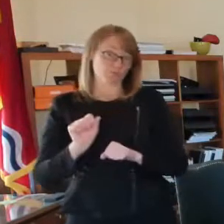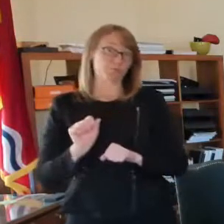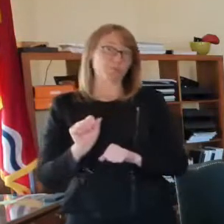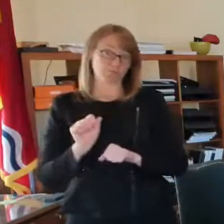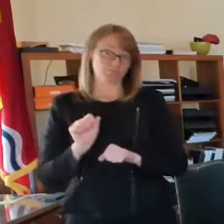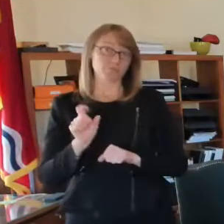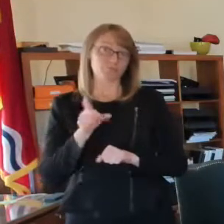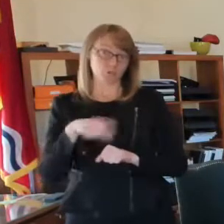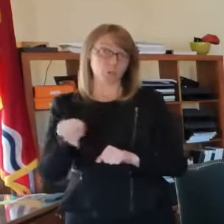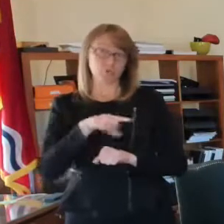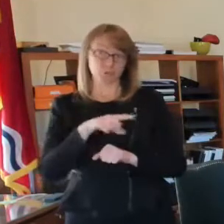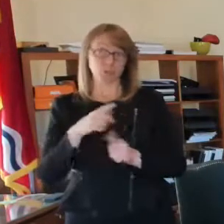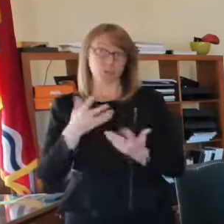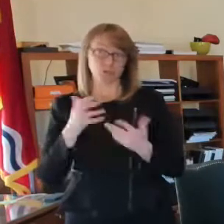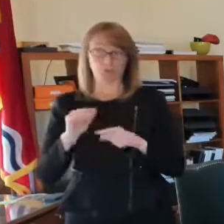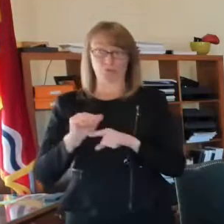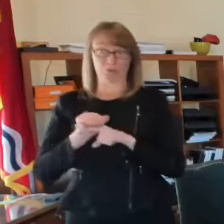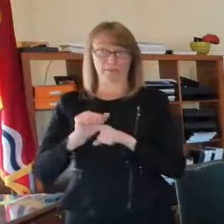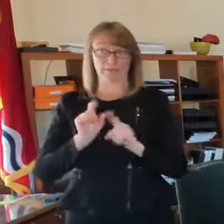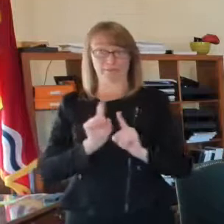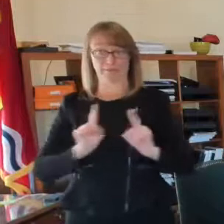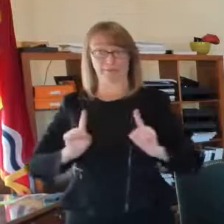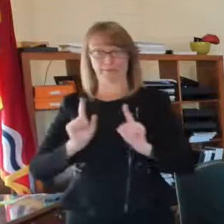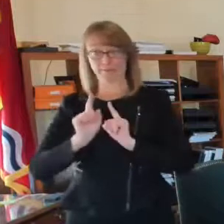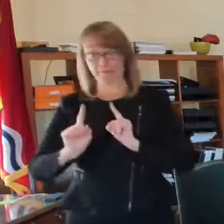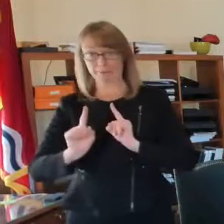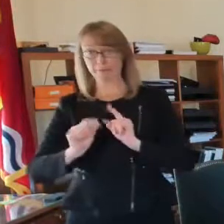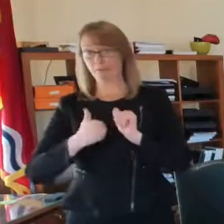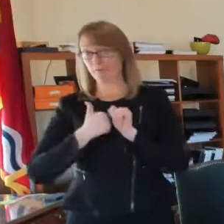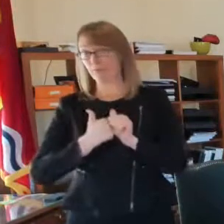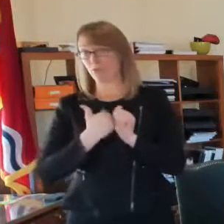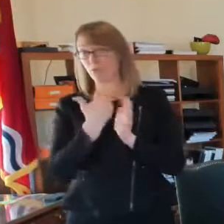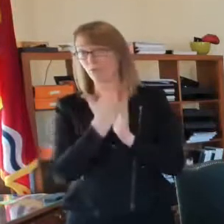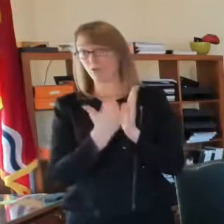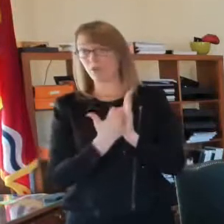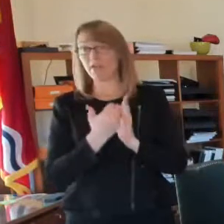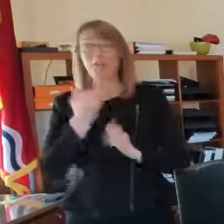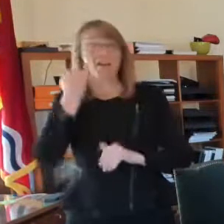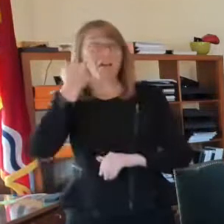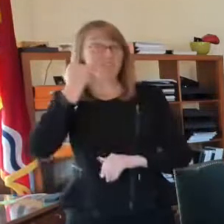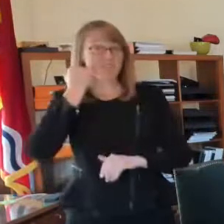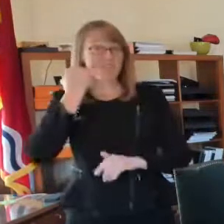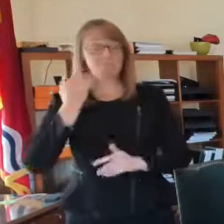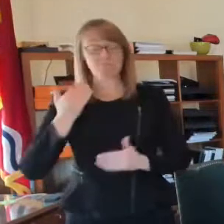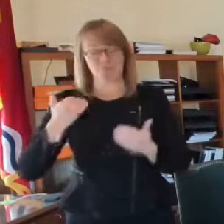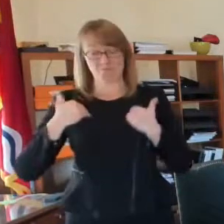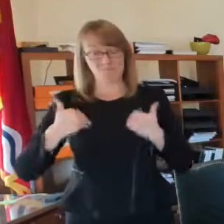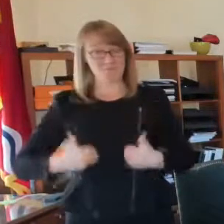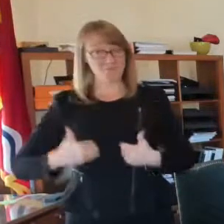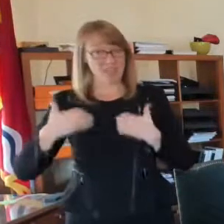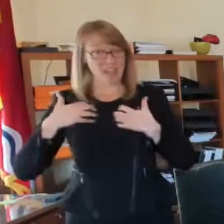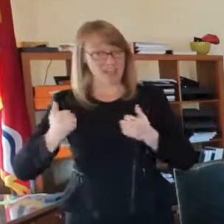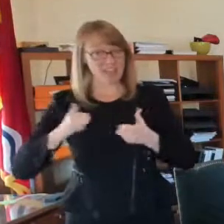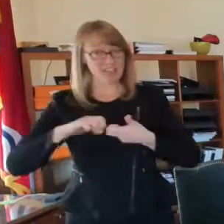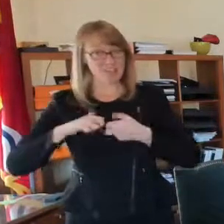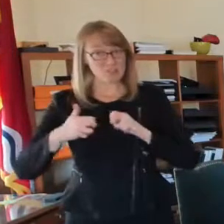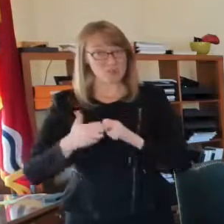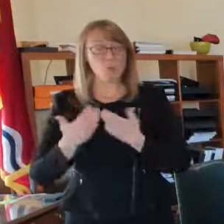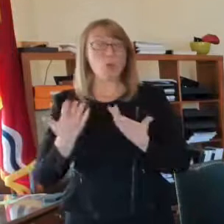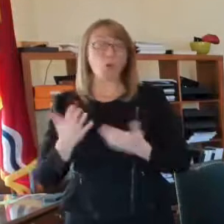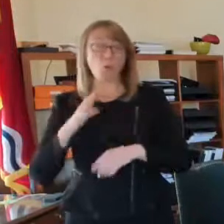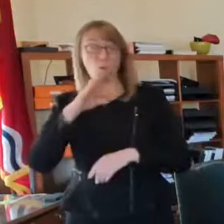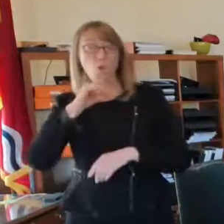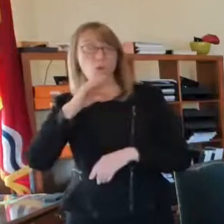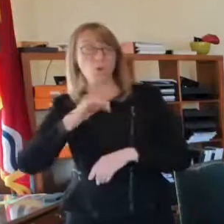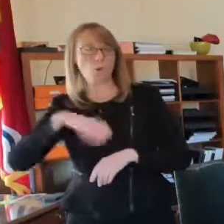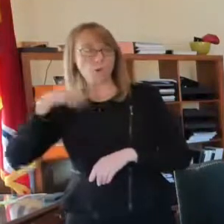of underlying health condition or if you're older. So city residents and city businesses have been doing